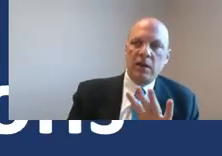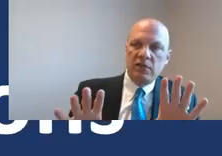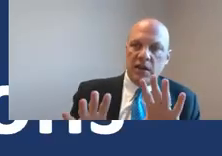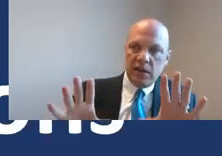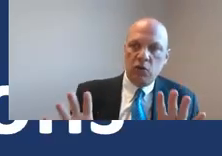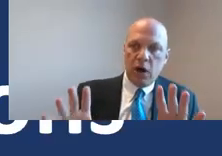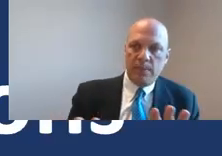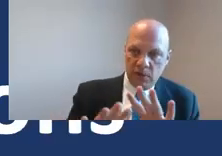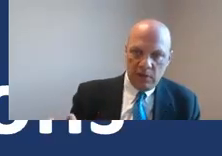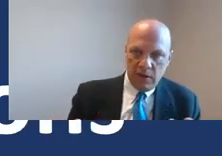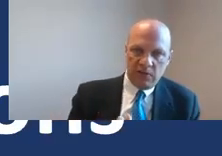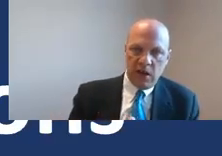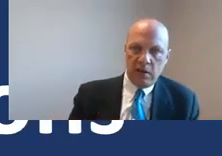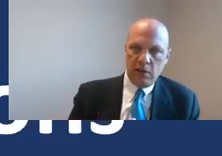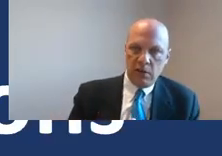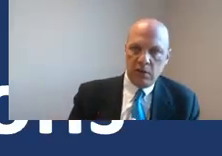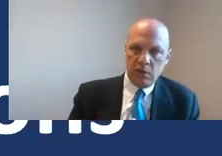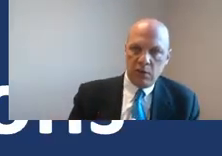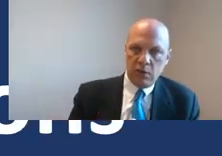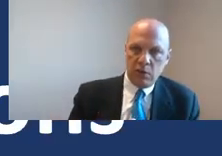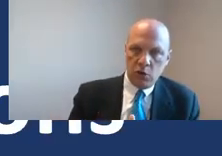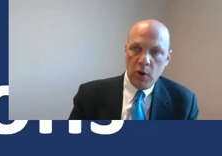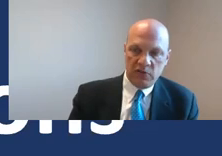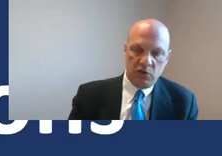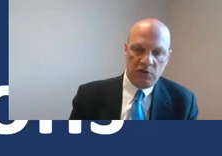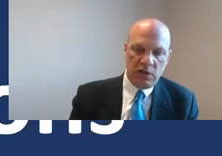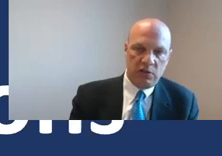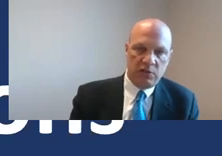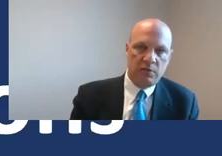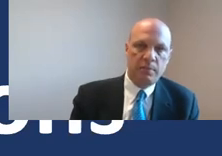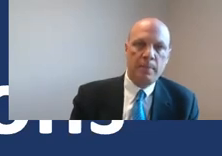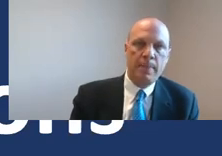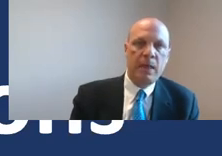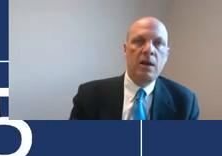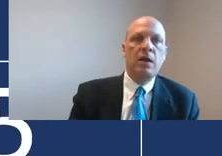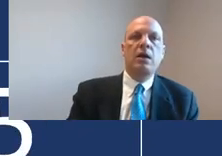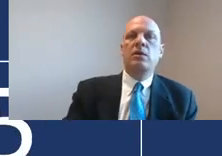MAID is a legal option in these 10 U.S. jurisdictions.